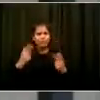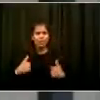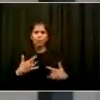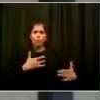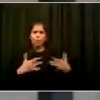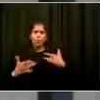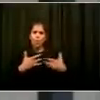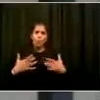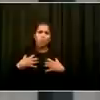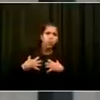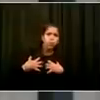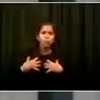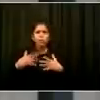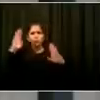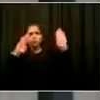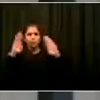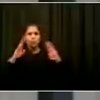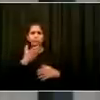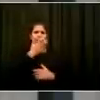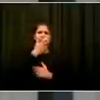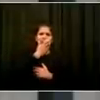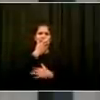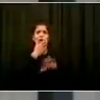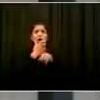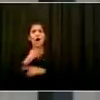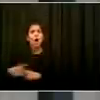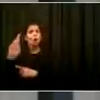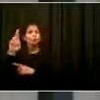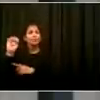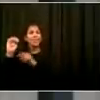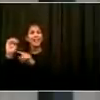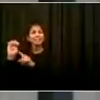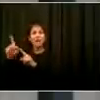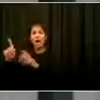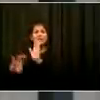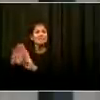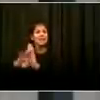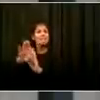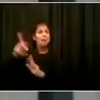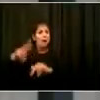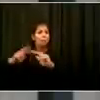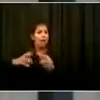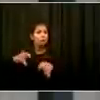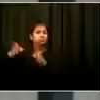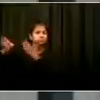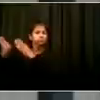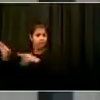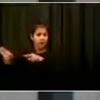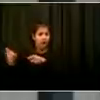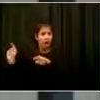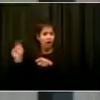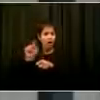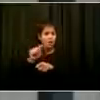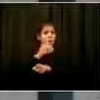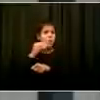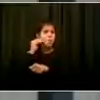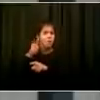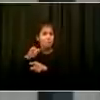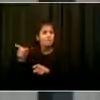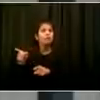businesses hire Black subcontractors. Black developers hire Black subcontractors, who in turn hire